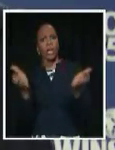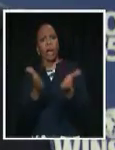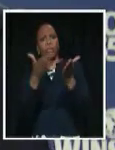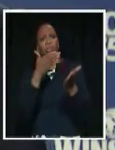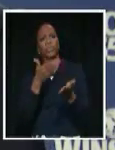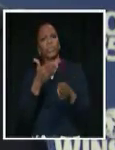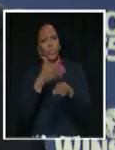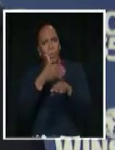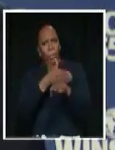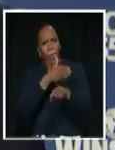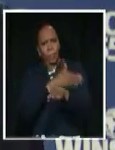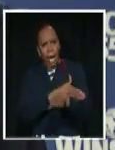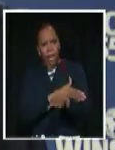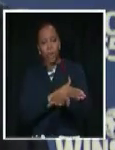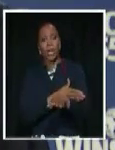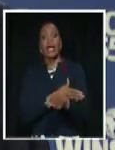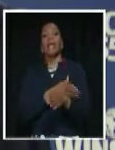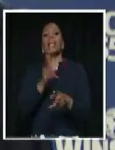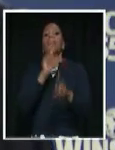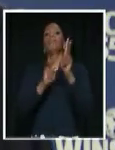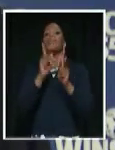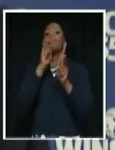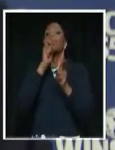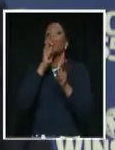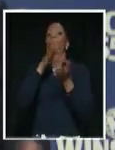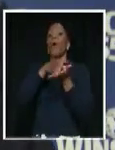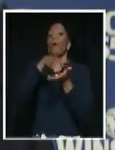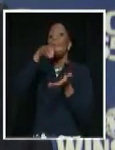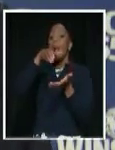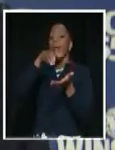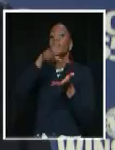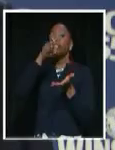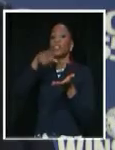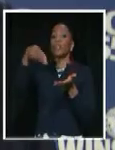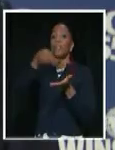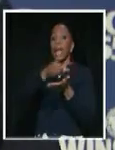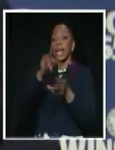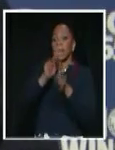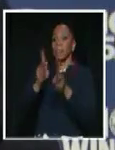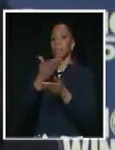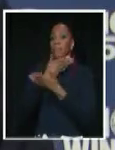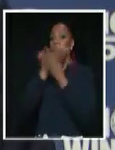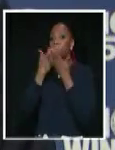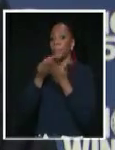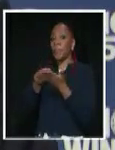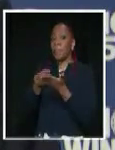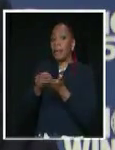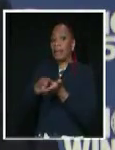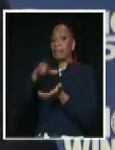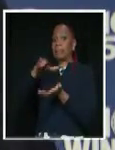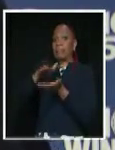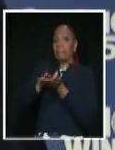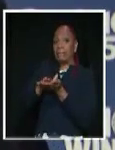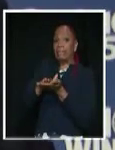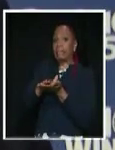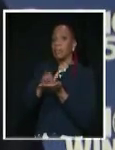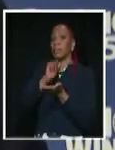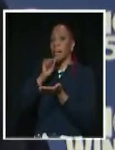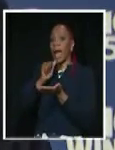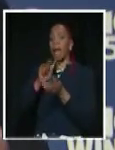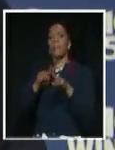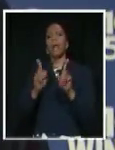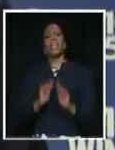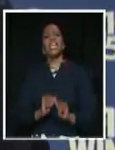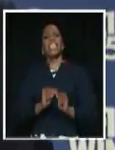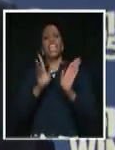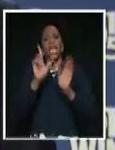child. And ones that are very wealthy should pay some rent. That's what I've said. Ones that don't have a lot of money shouldn't. So look, first of all, it's clear from the answer Mr. Lhota